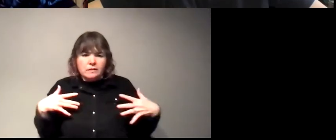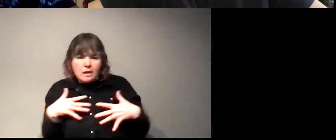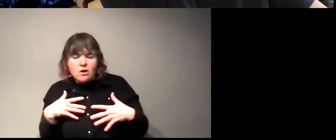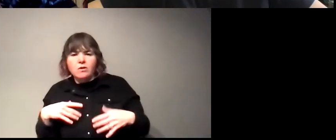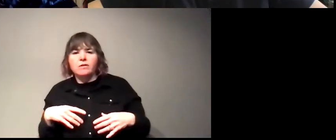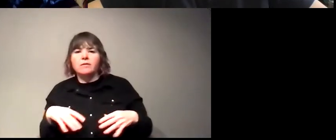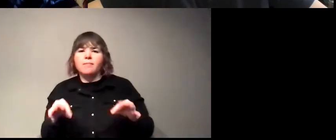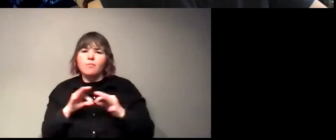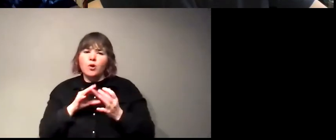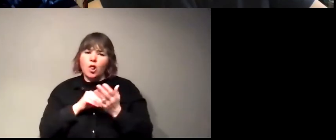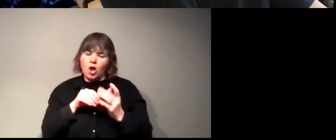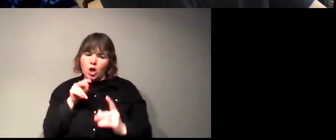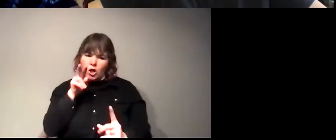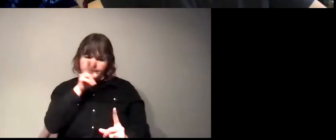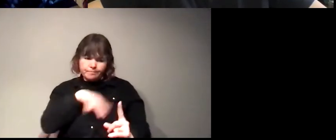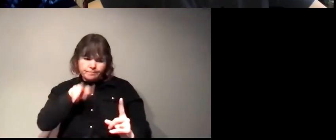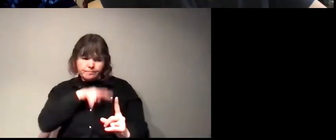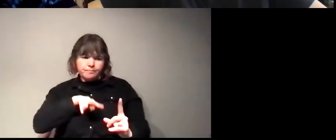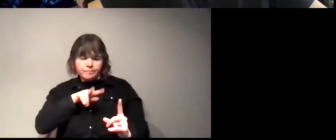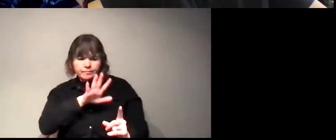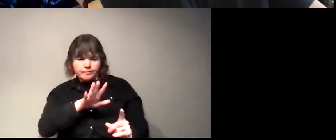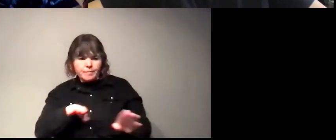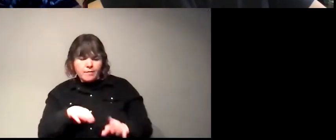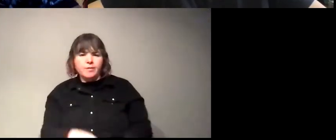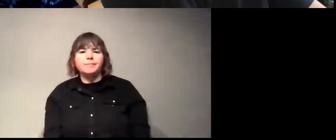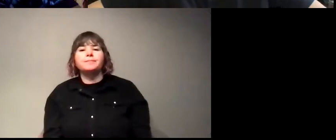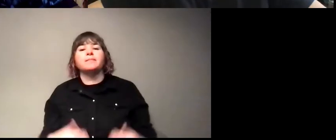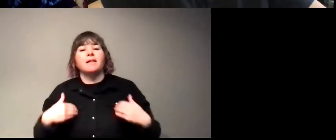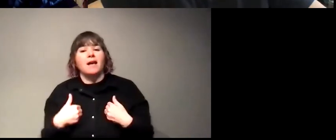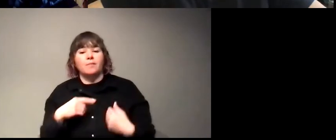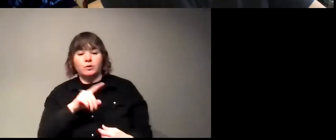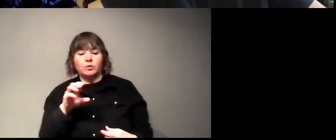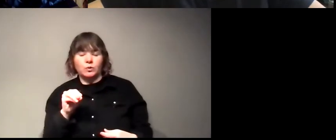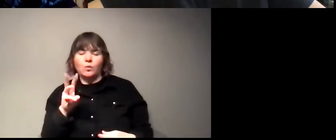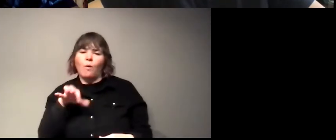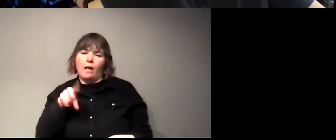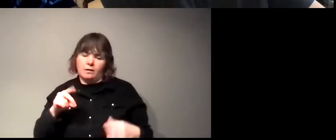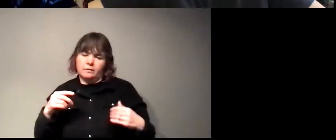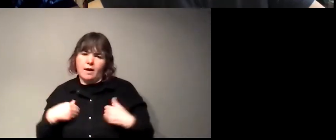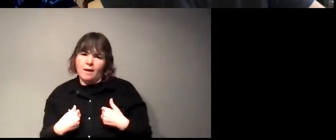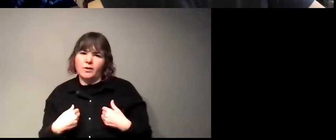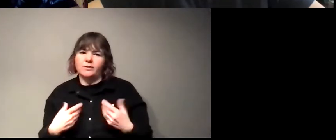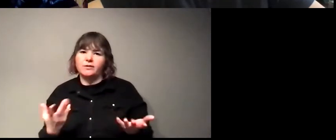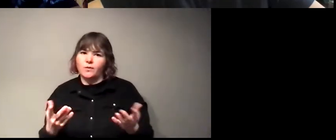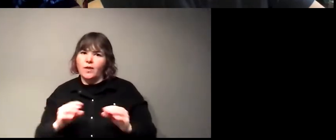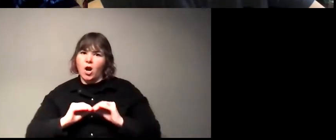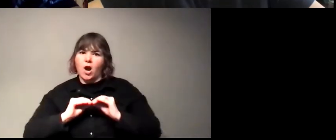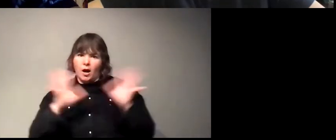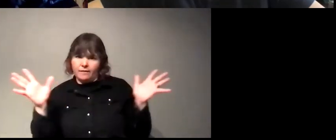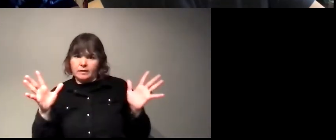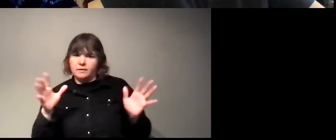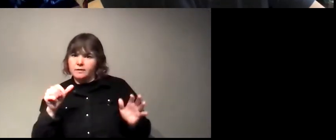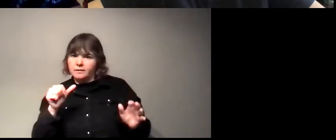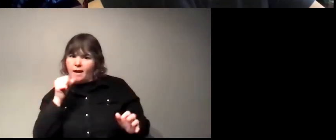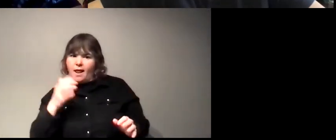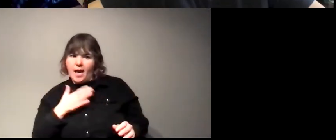for us to learn their behavior too. Now, the animals at the zoo are wild animals, so they make it very obvious when they're not having a good